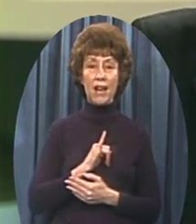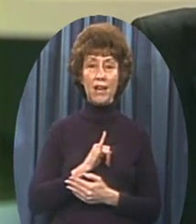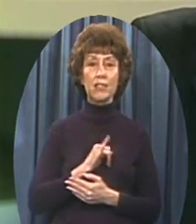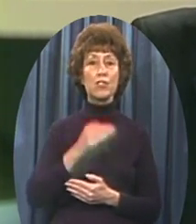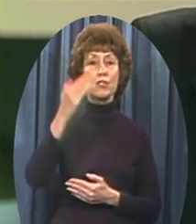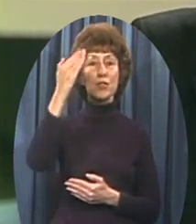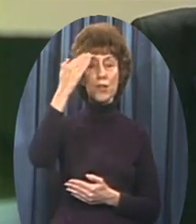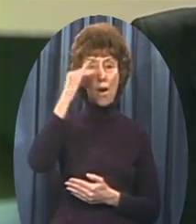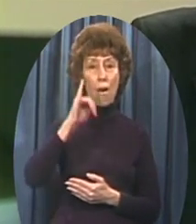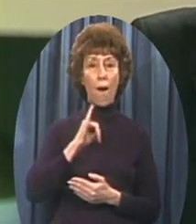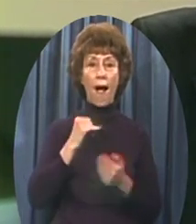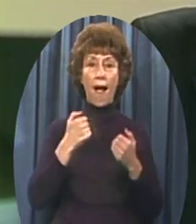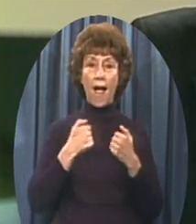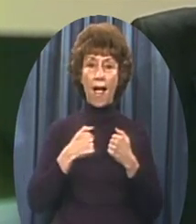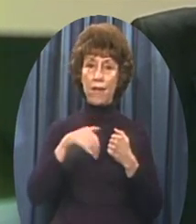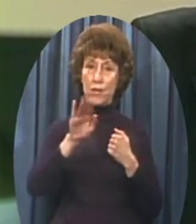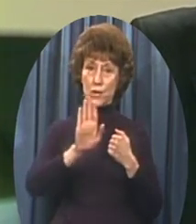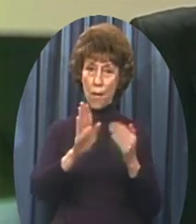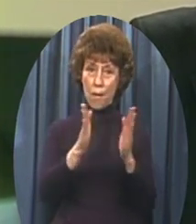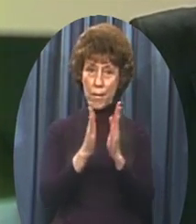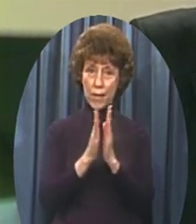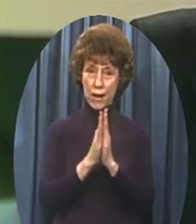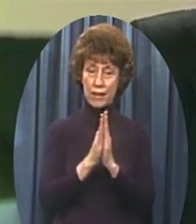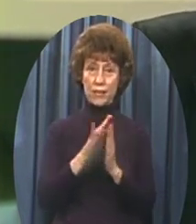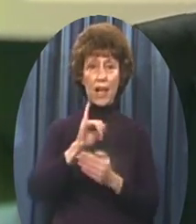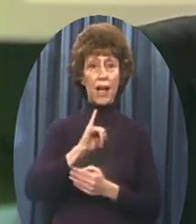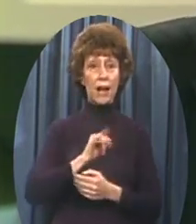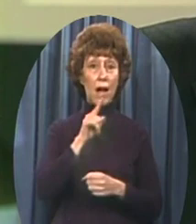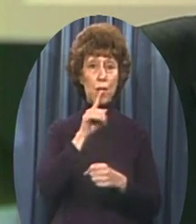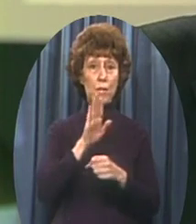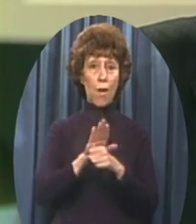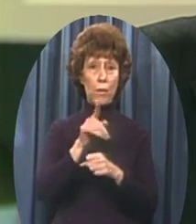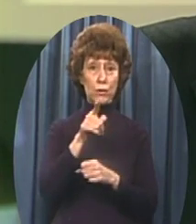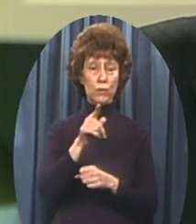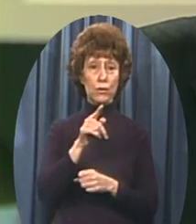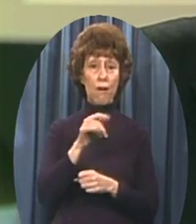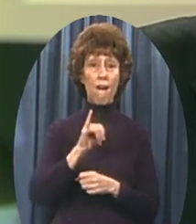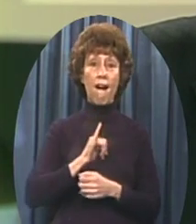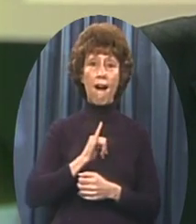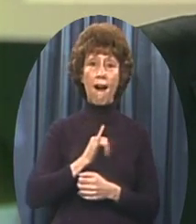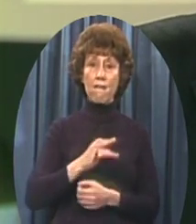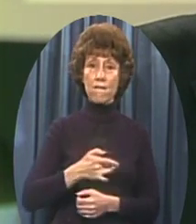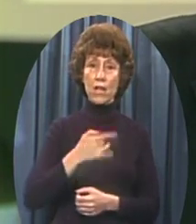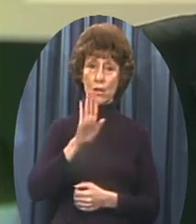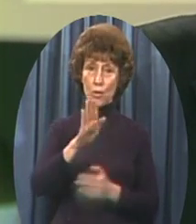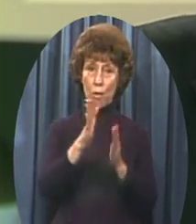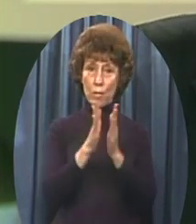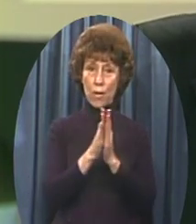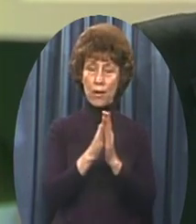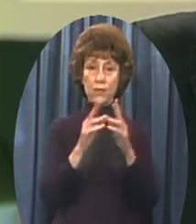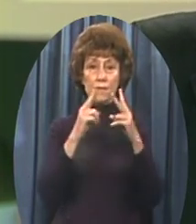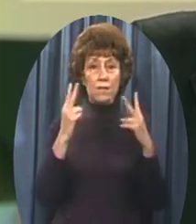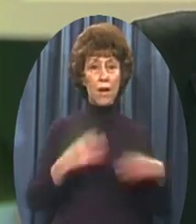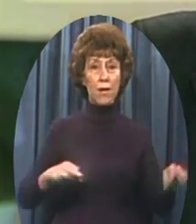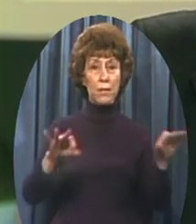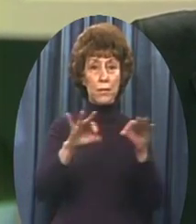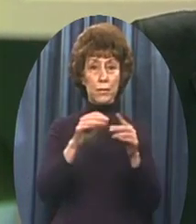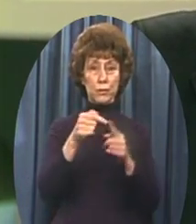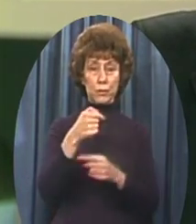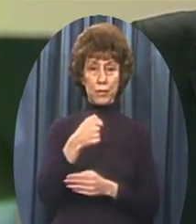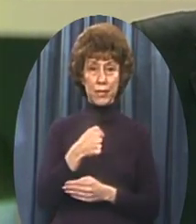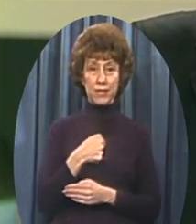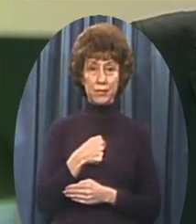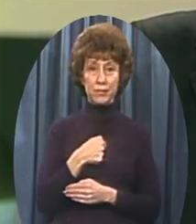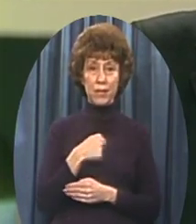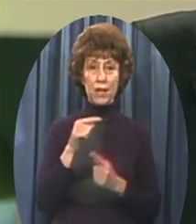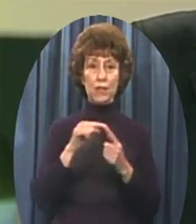your prayers, and I assure you I value them. I treasure them. And to all